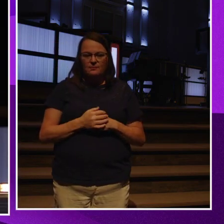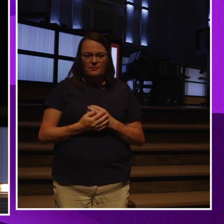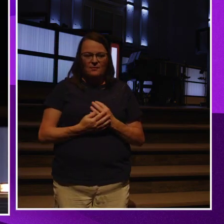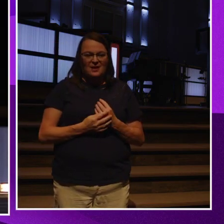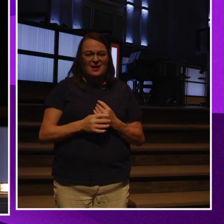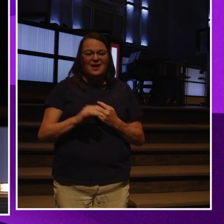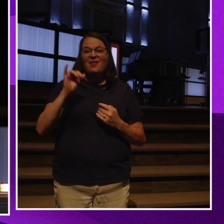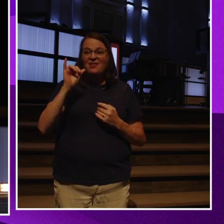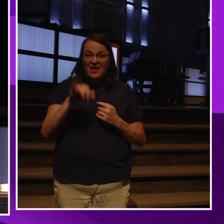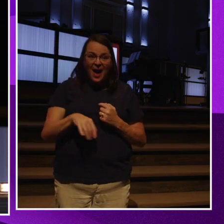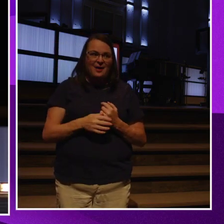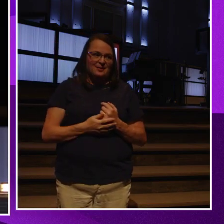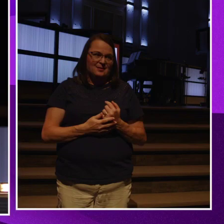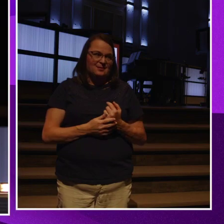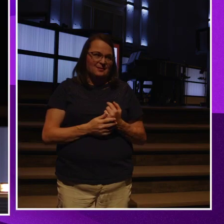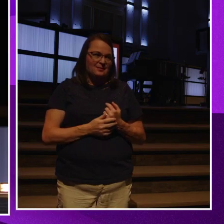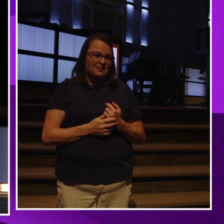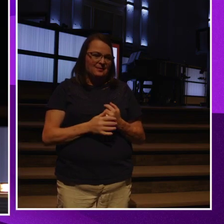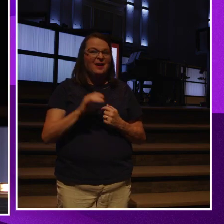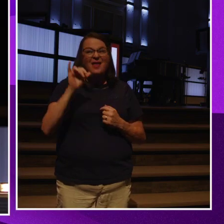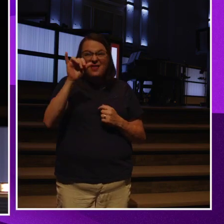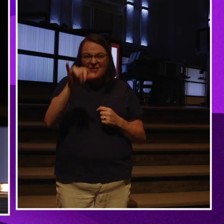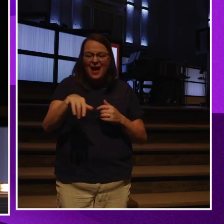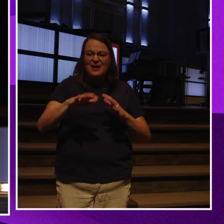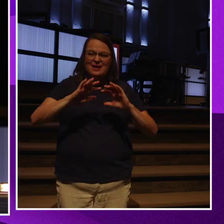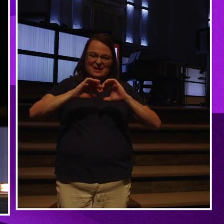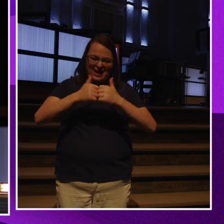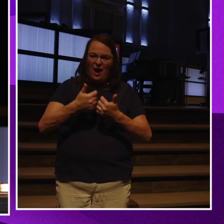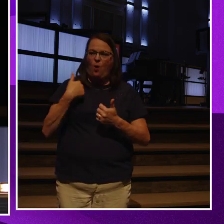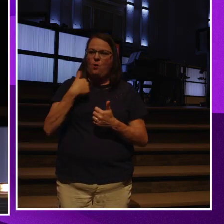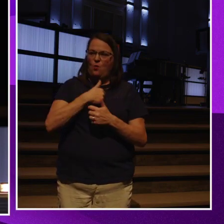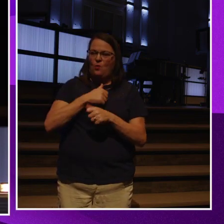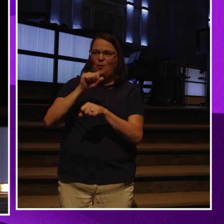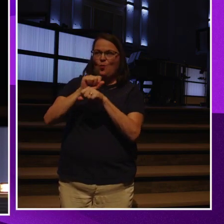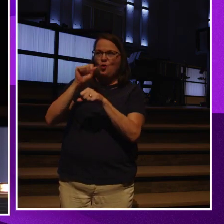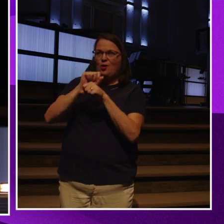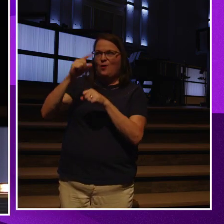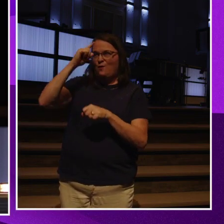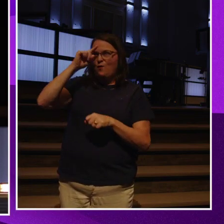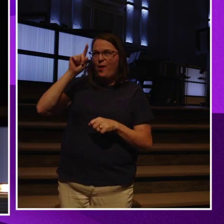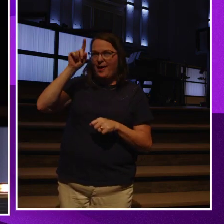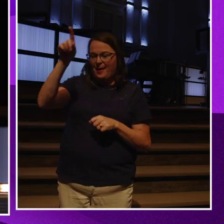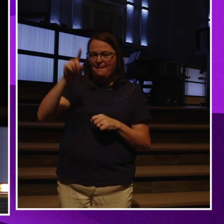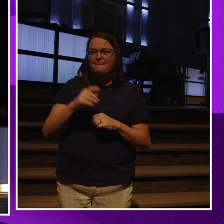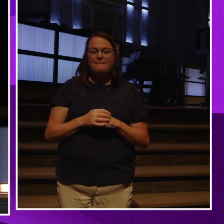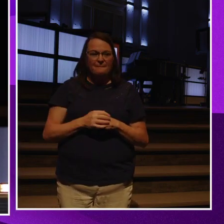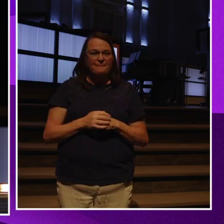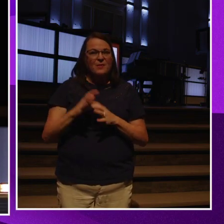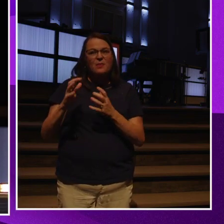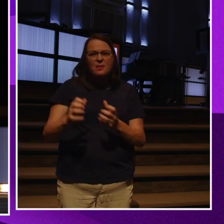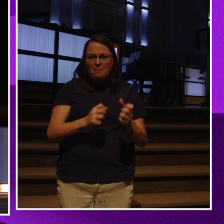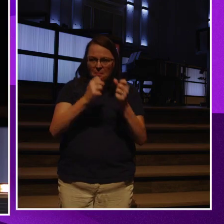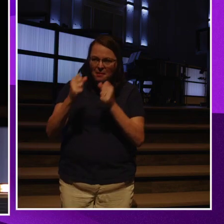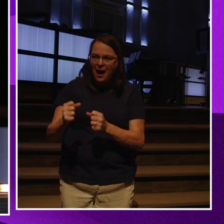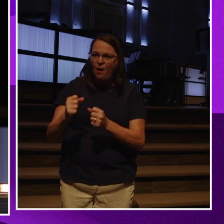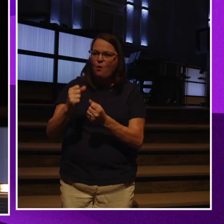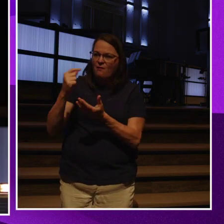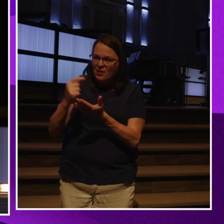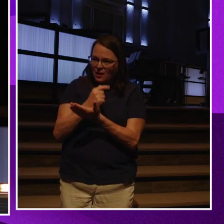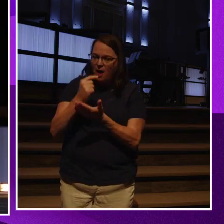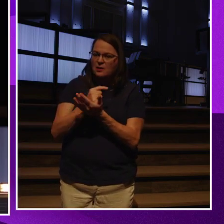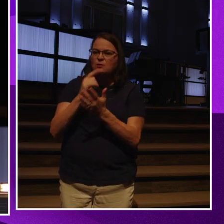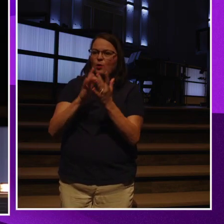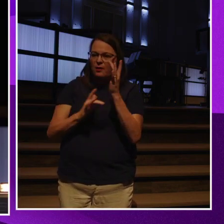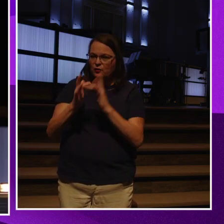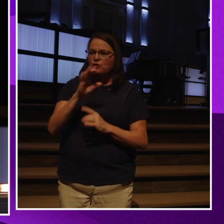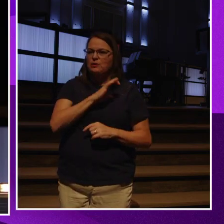That is how we work for him in the power of the gospel of Jesus